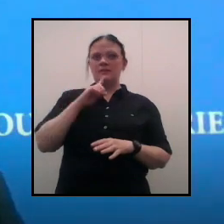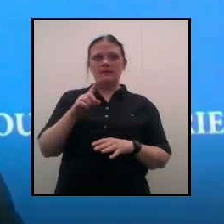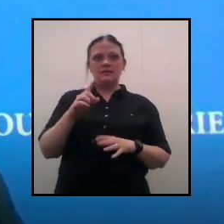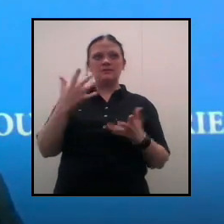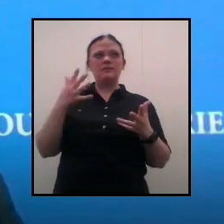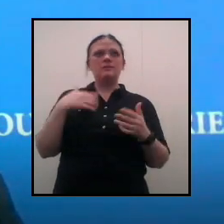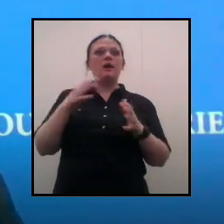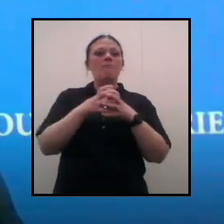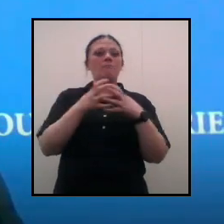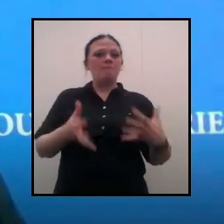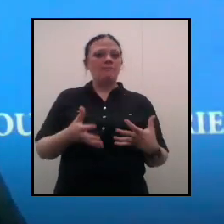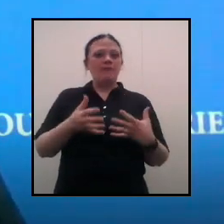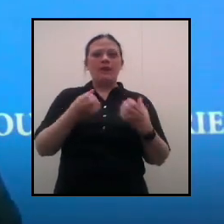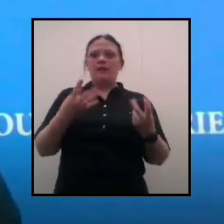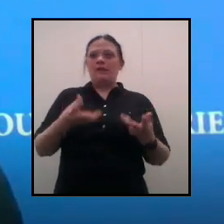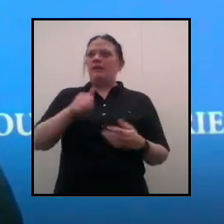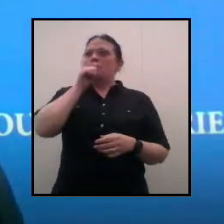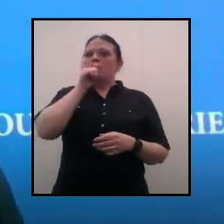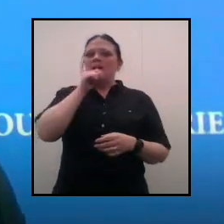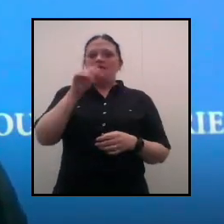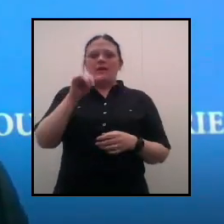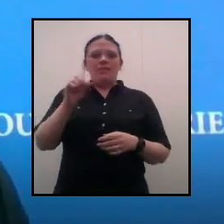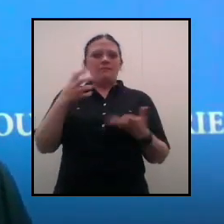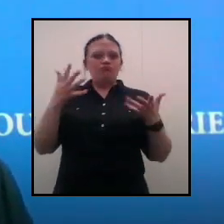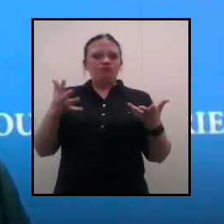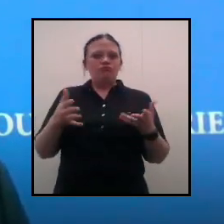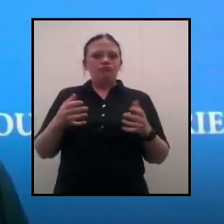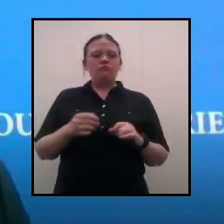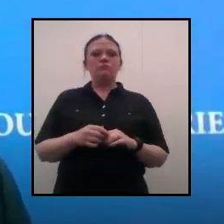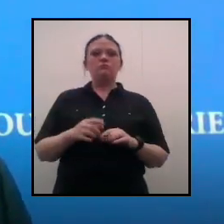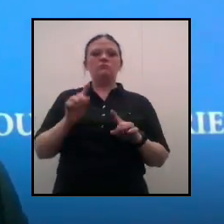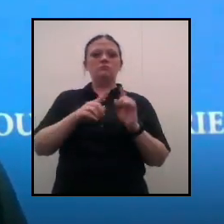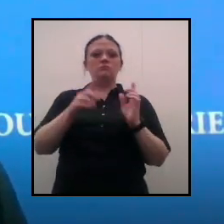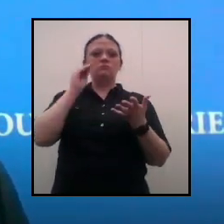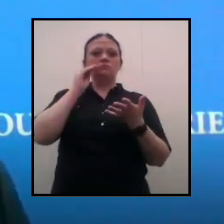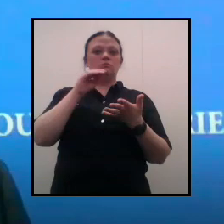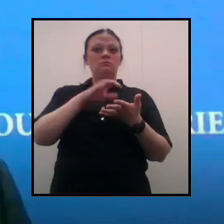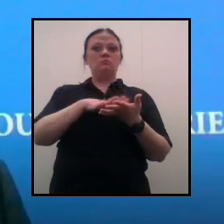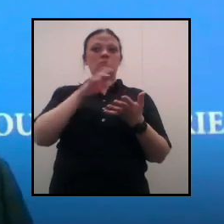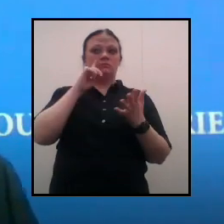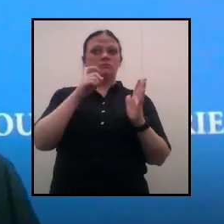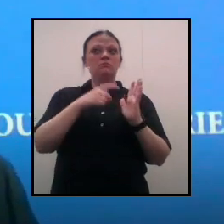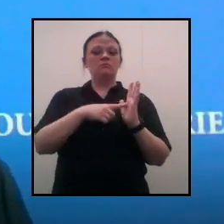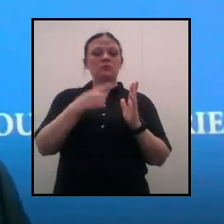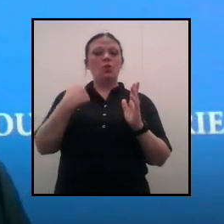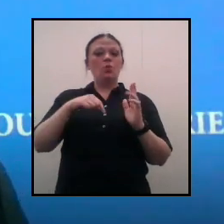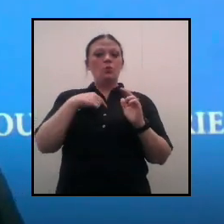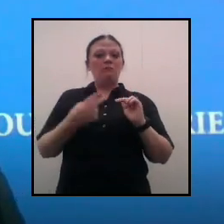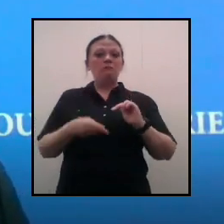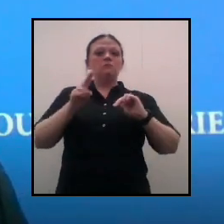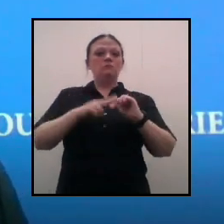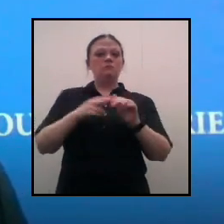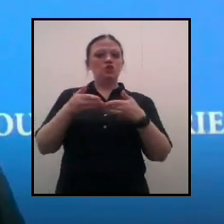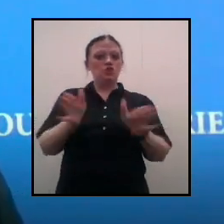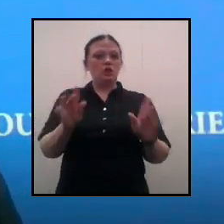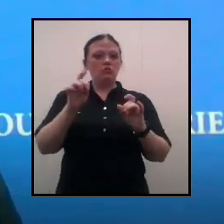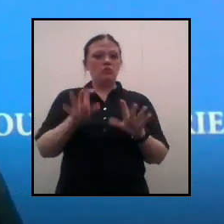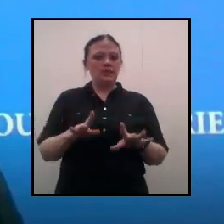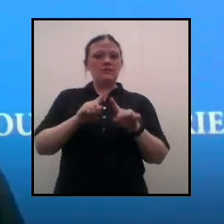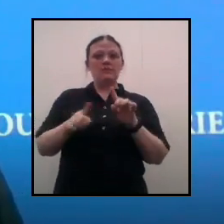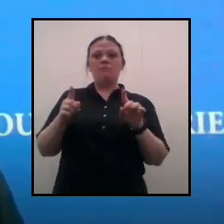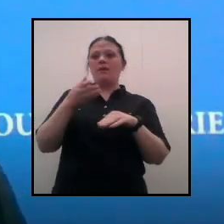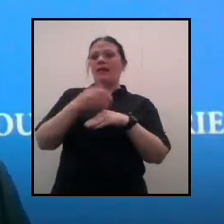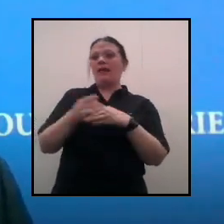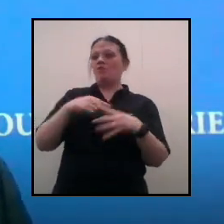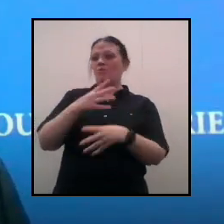of our private labs are doing it. So as you've noted recently, we have jumped up in just the general testing, but once we get the antibody testing